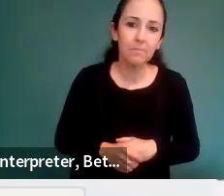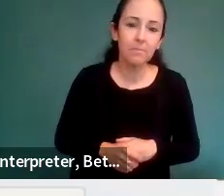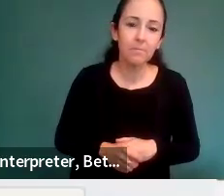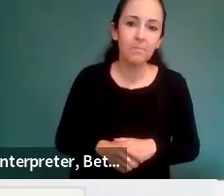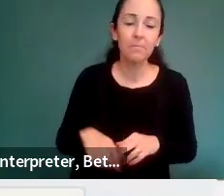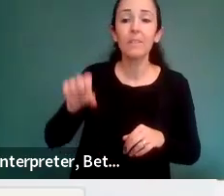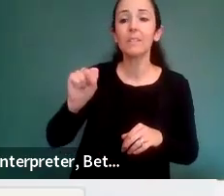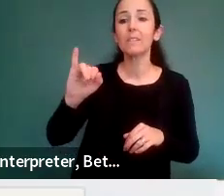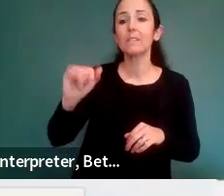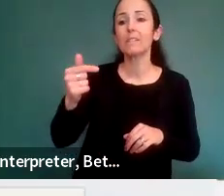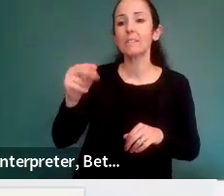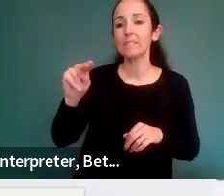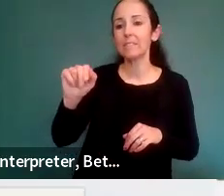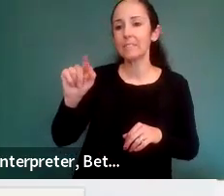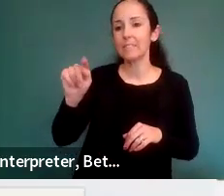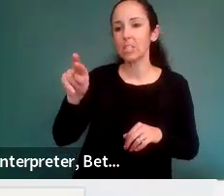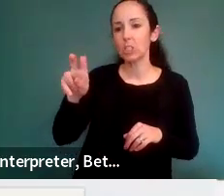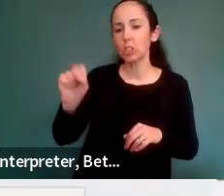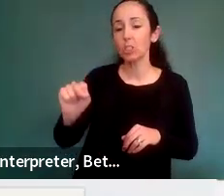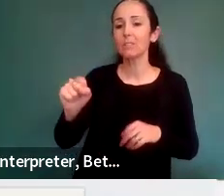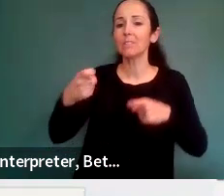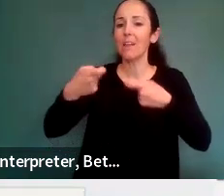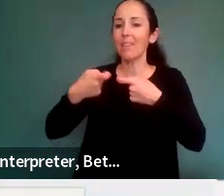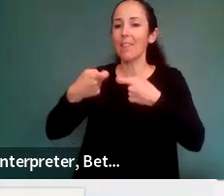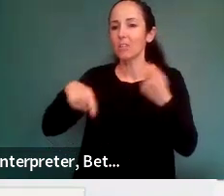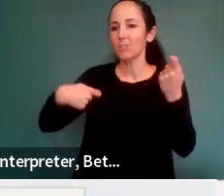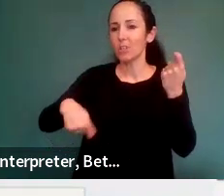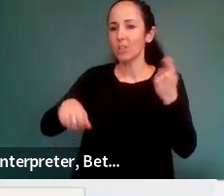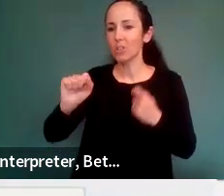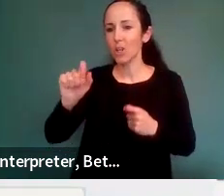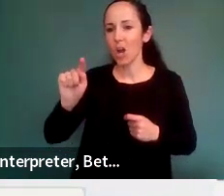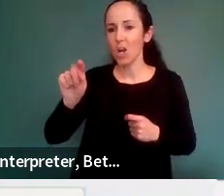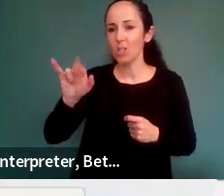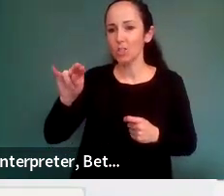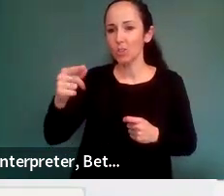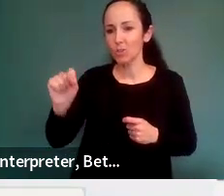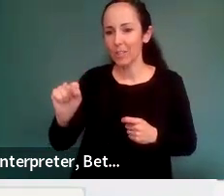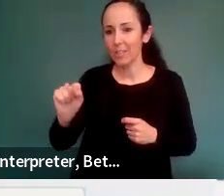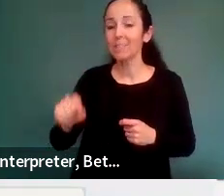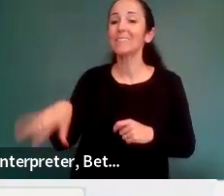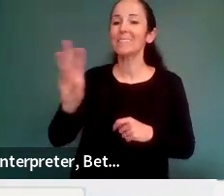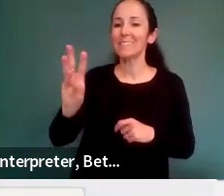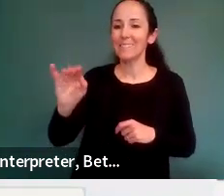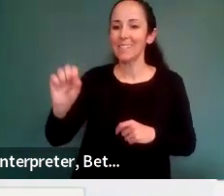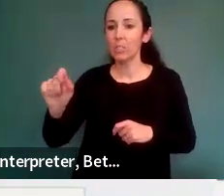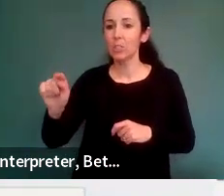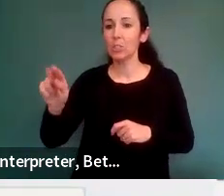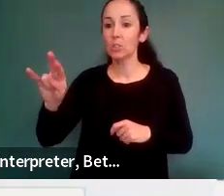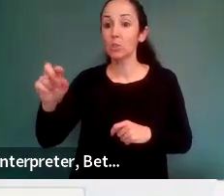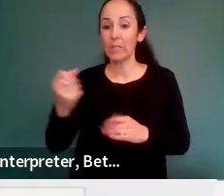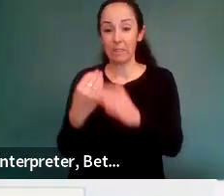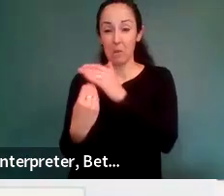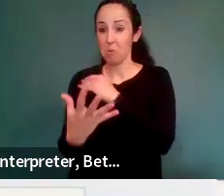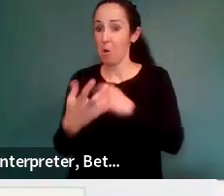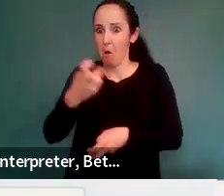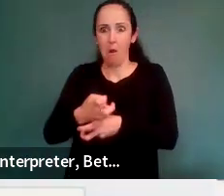signatures, nickel wound, electric guitar strings, 9, 5/48 meters, 6 string. So, obviously it